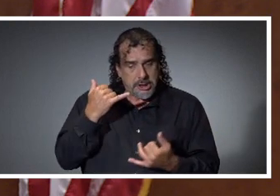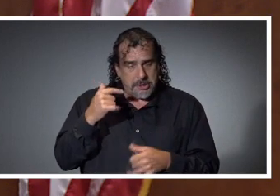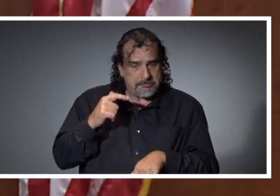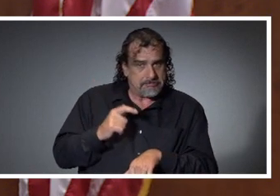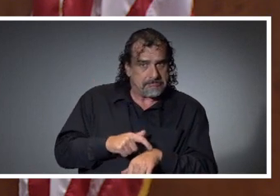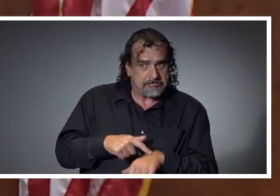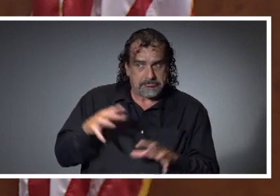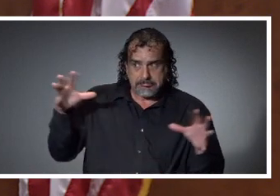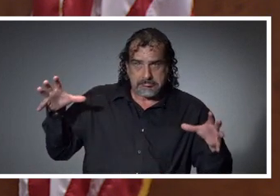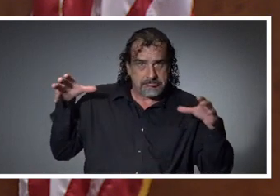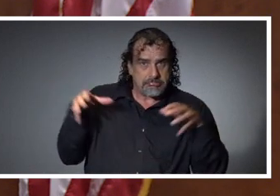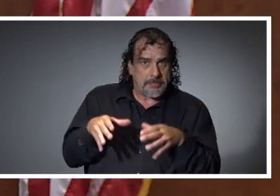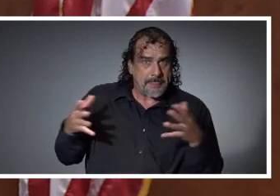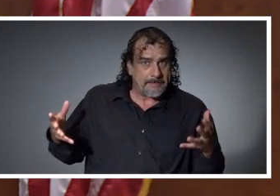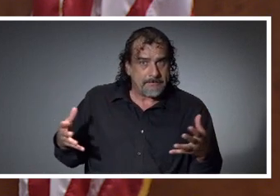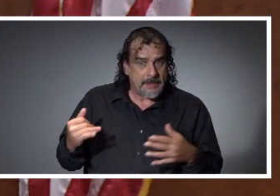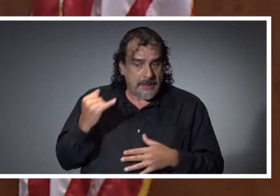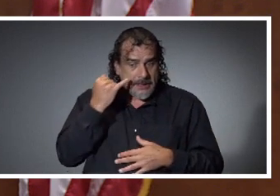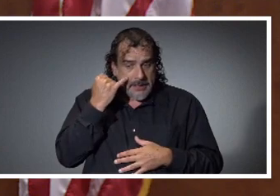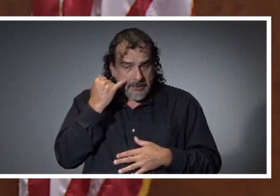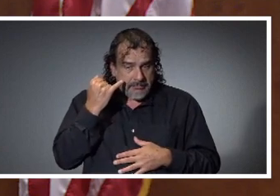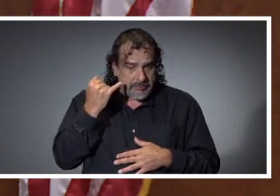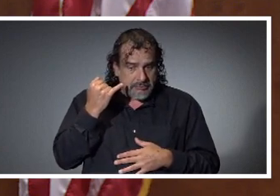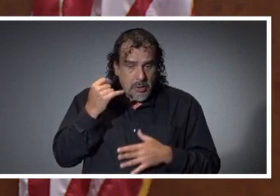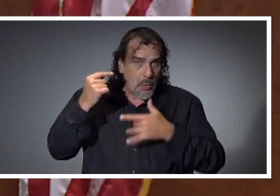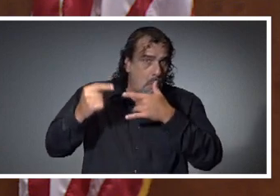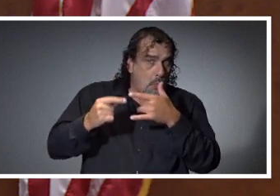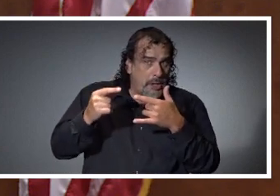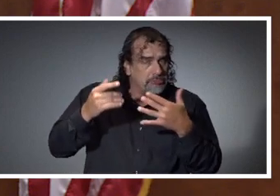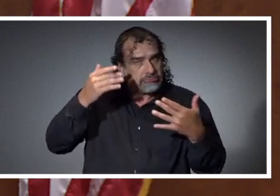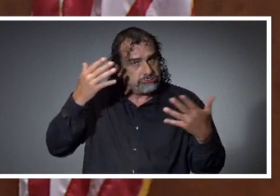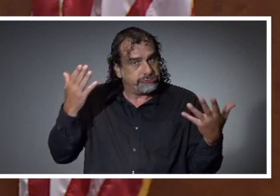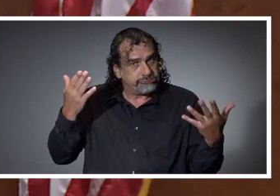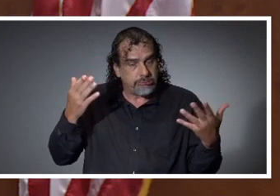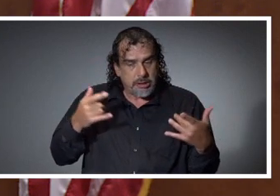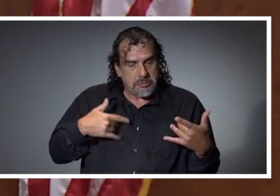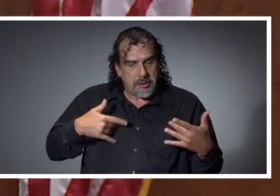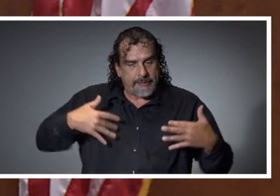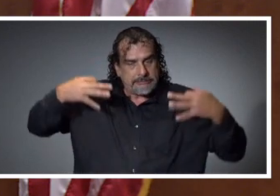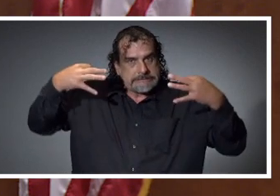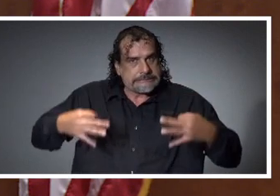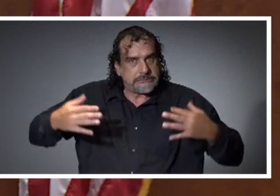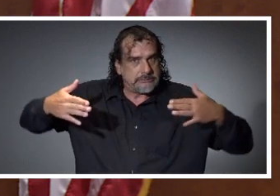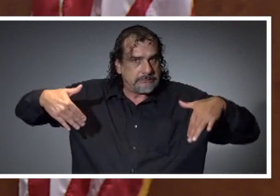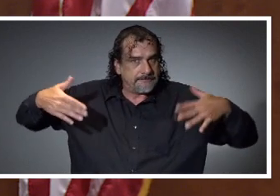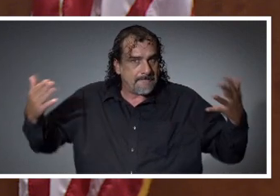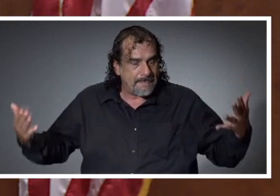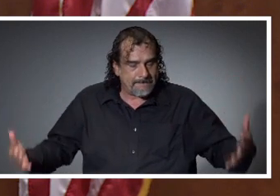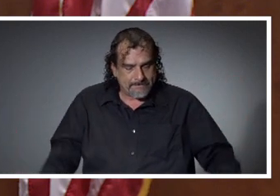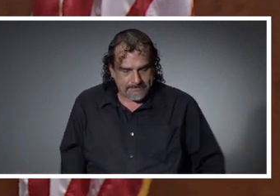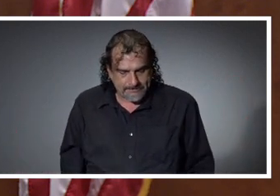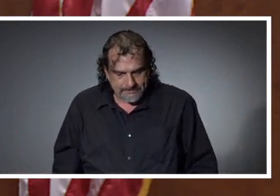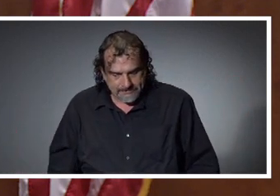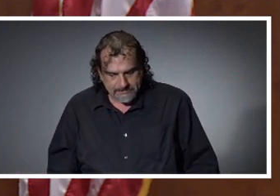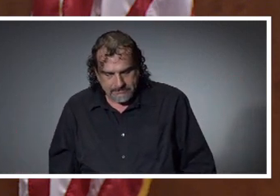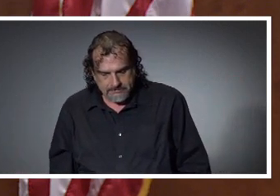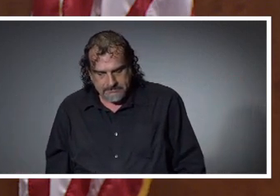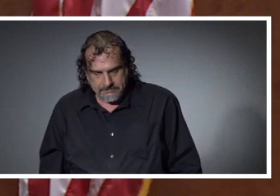us to do that, and if so, when that may be. No final decision has been made at this time, but I am